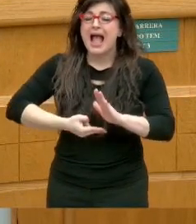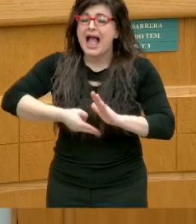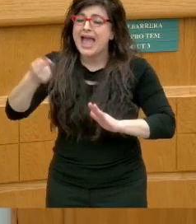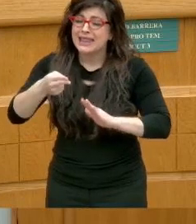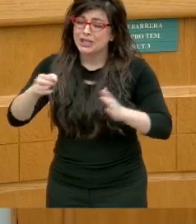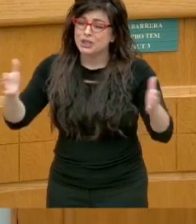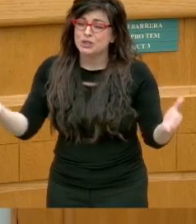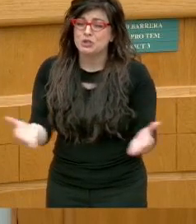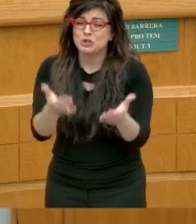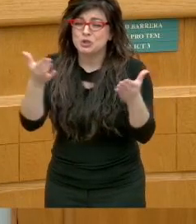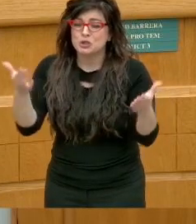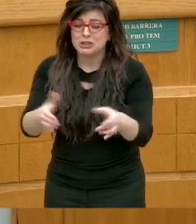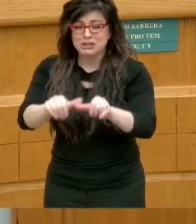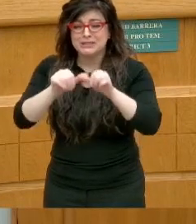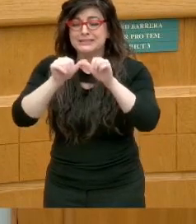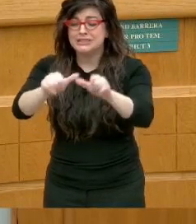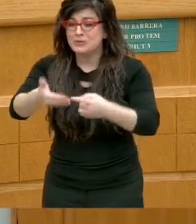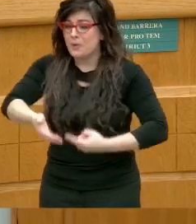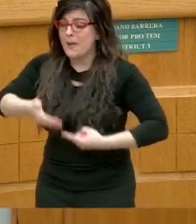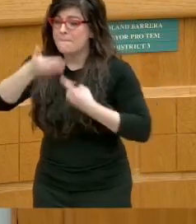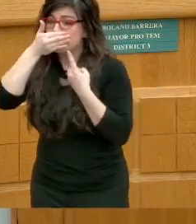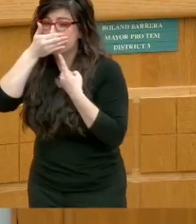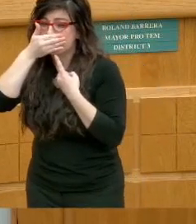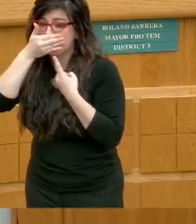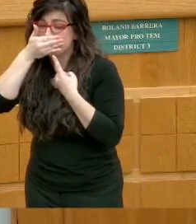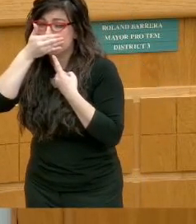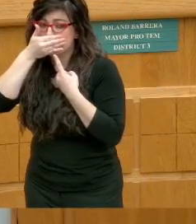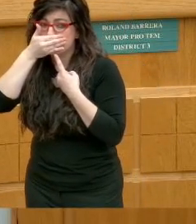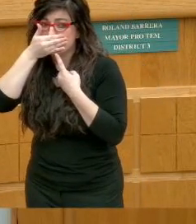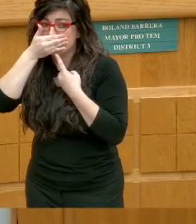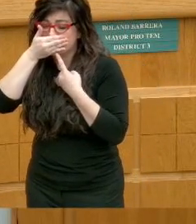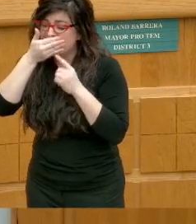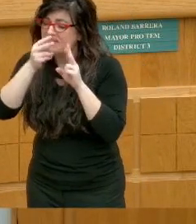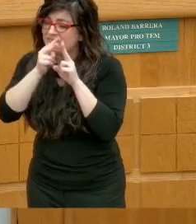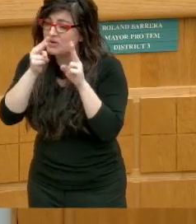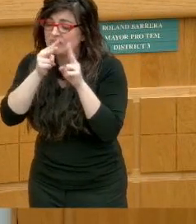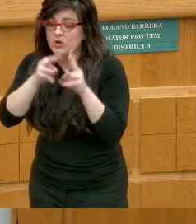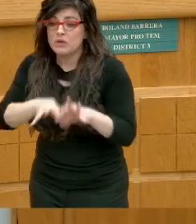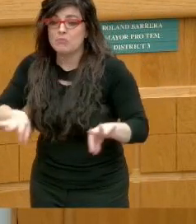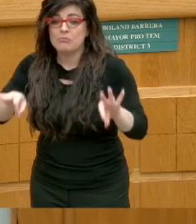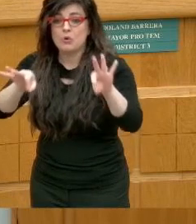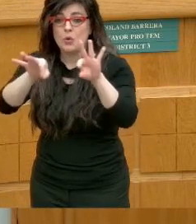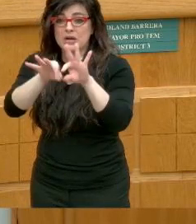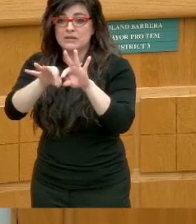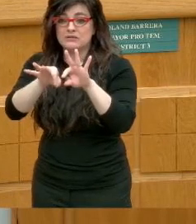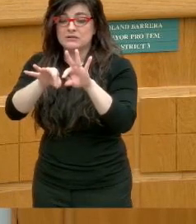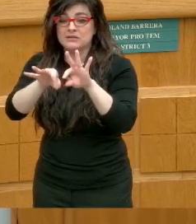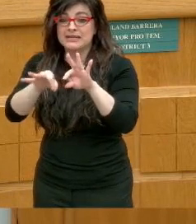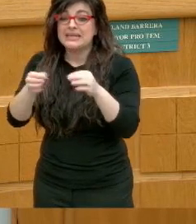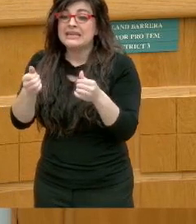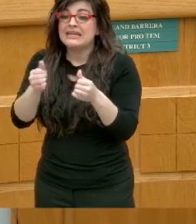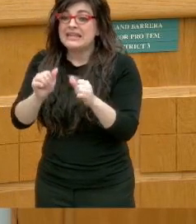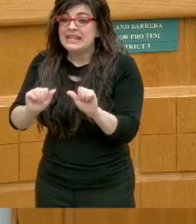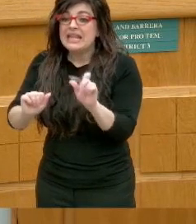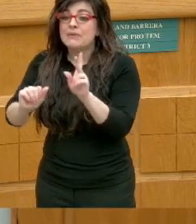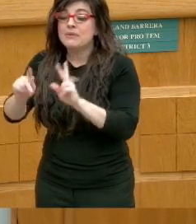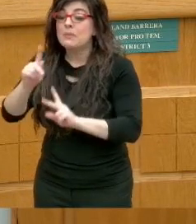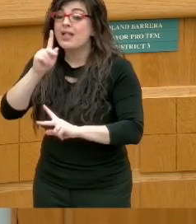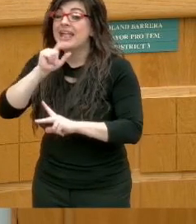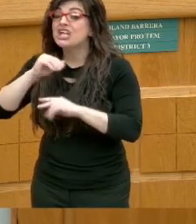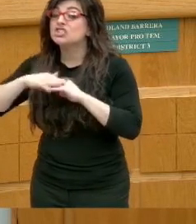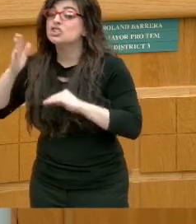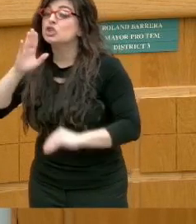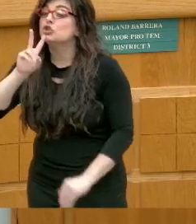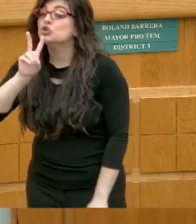masks. We highly recommend this for those individuals that are older than 2 years old. We don't want the babies